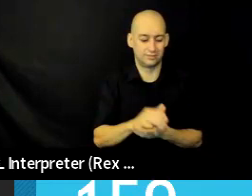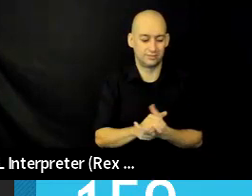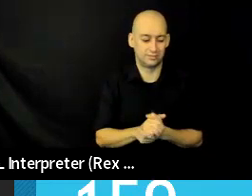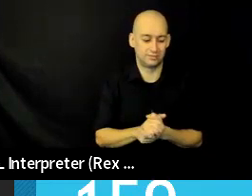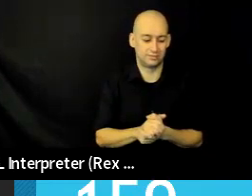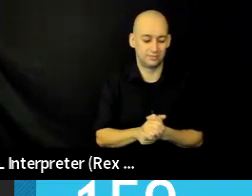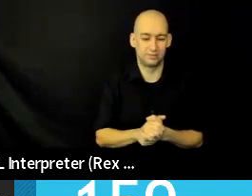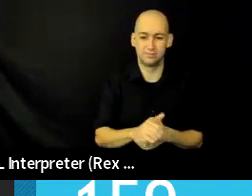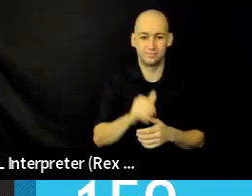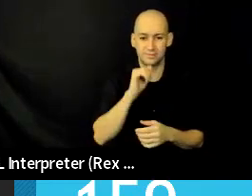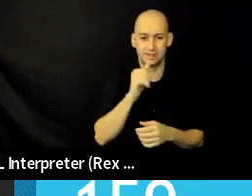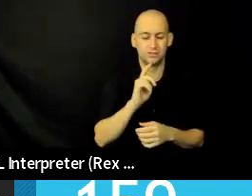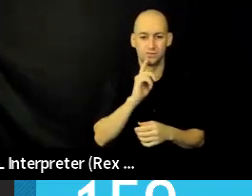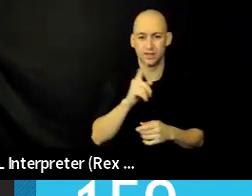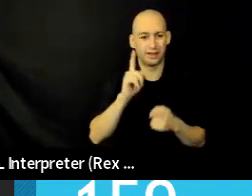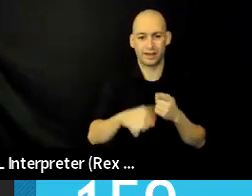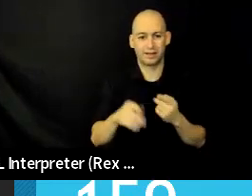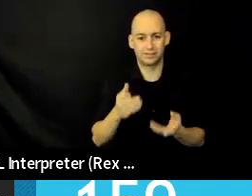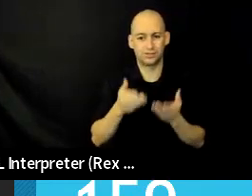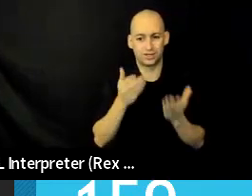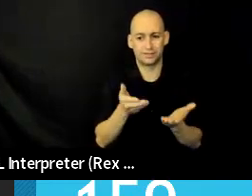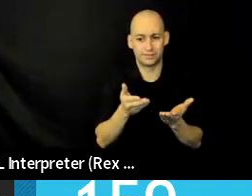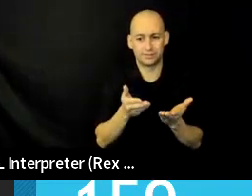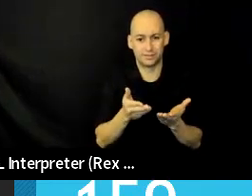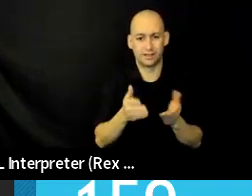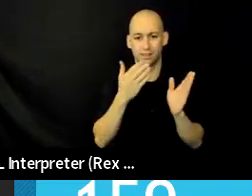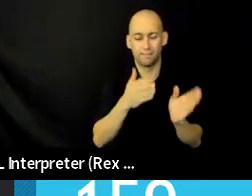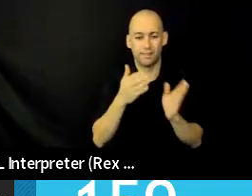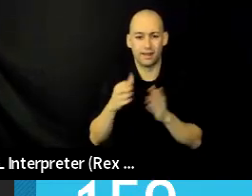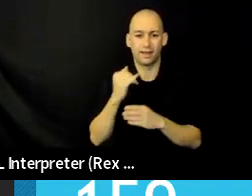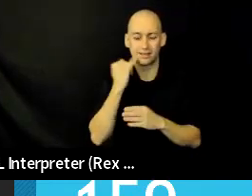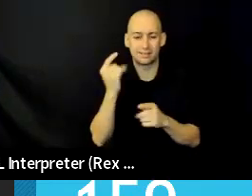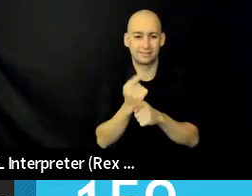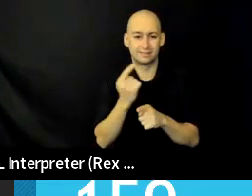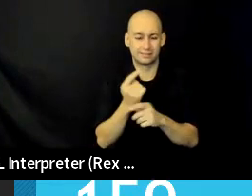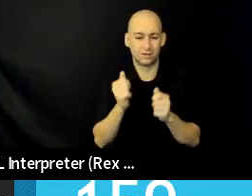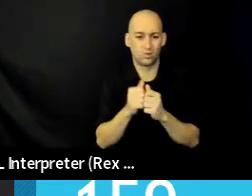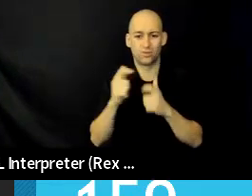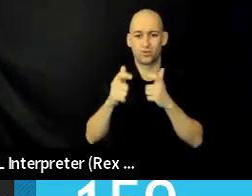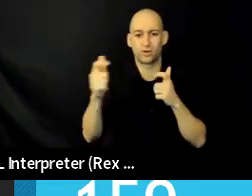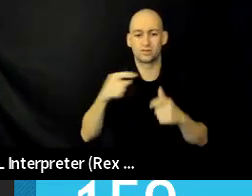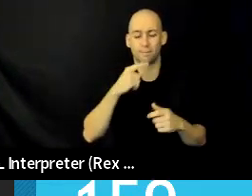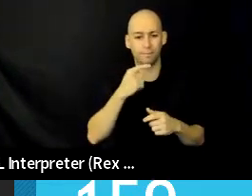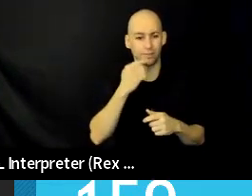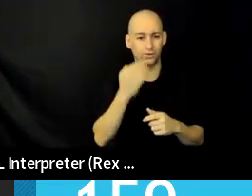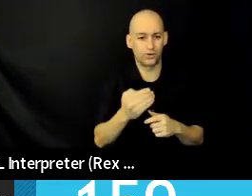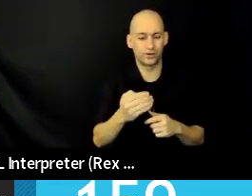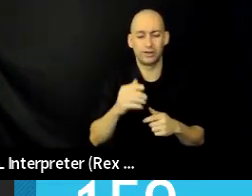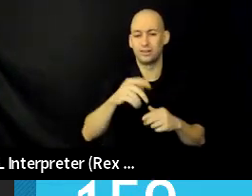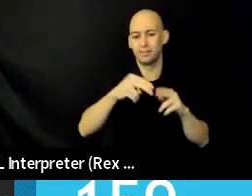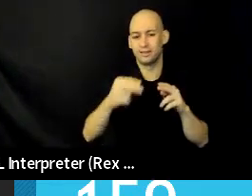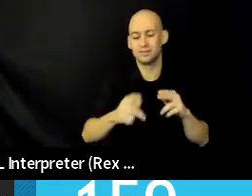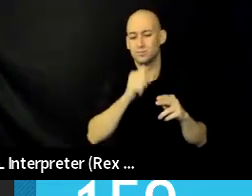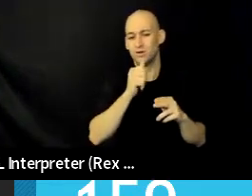certainly cannot suggest that the planning is consistent with the greatest public good and least private